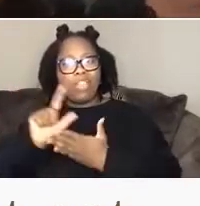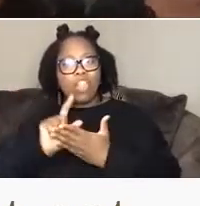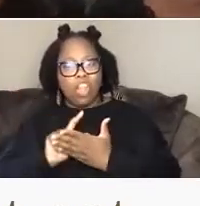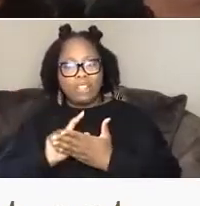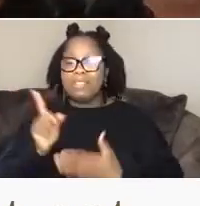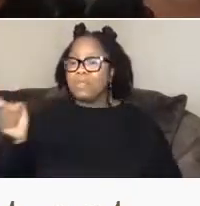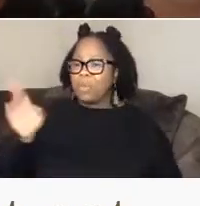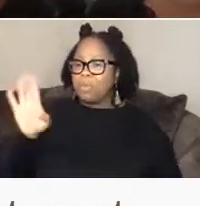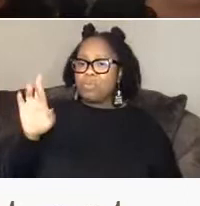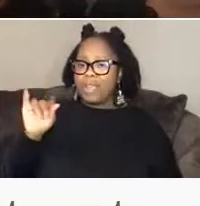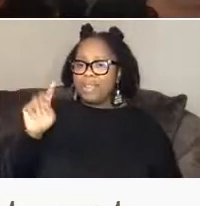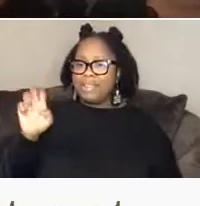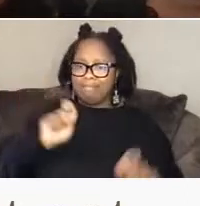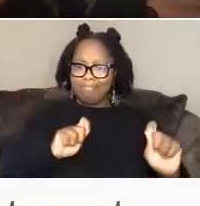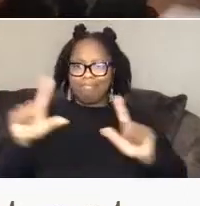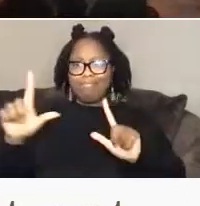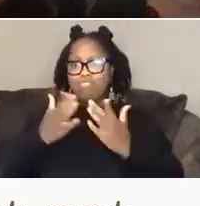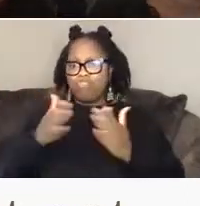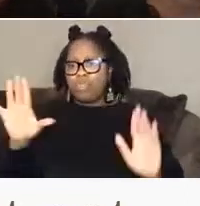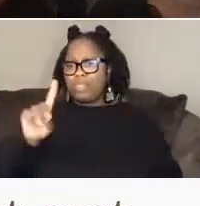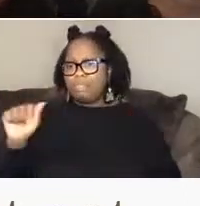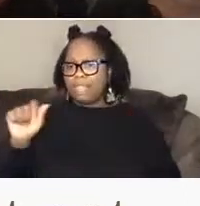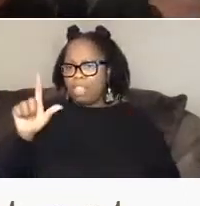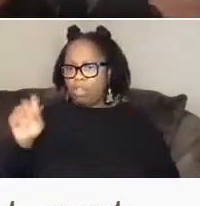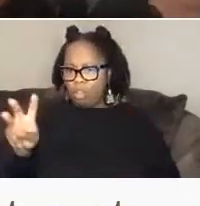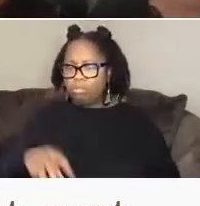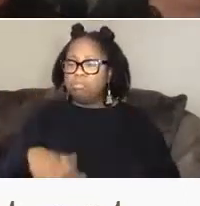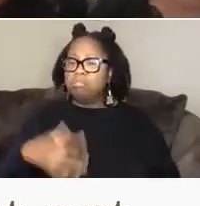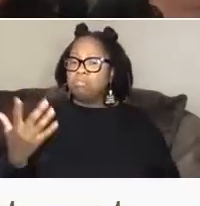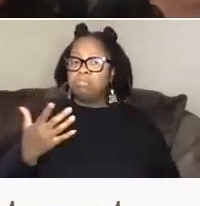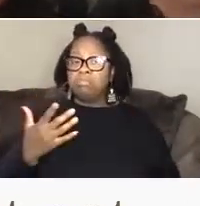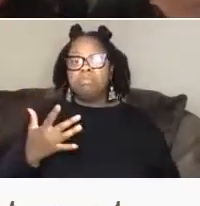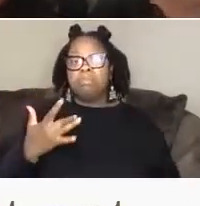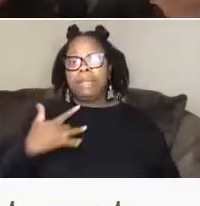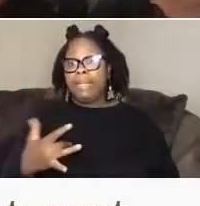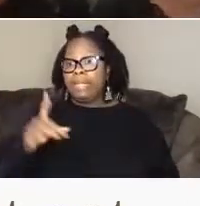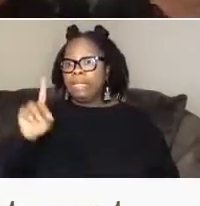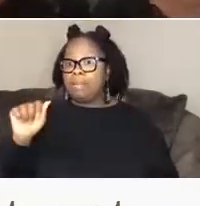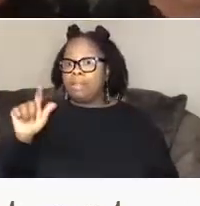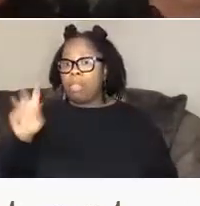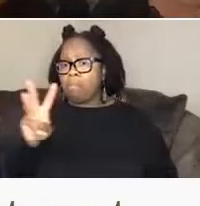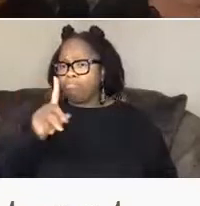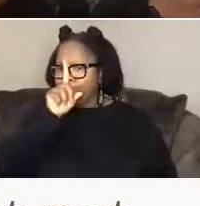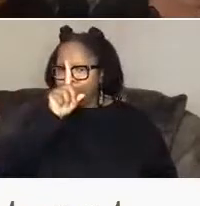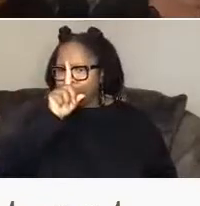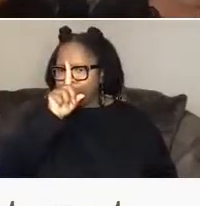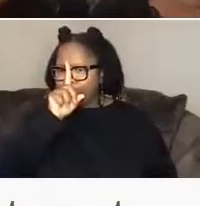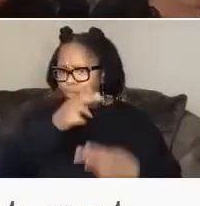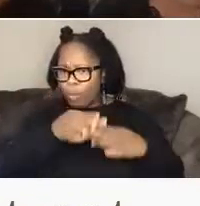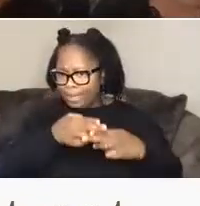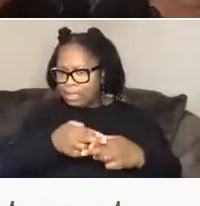that's looking at general disability law. So generally, disability law doesn't usually mention weight protections.